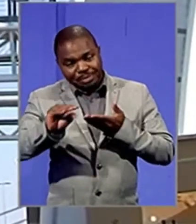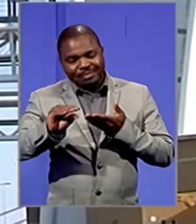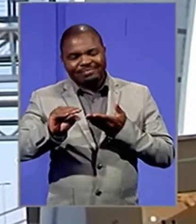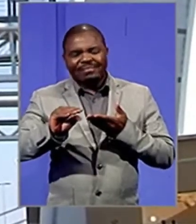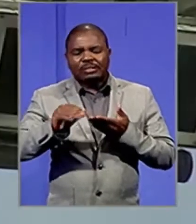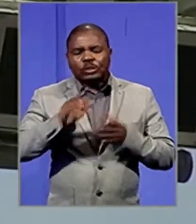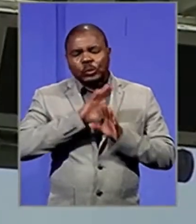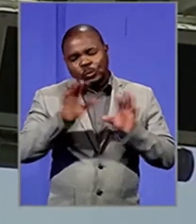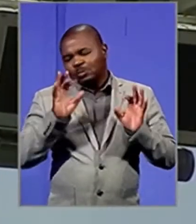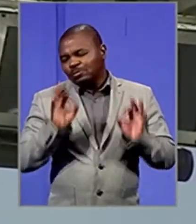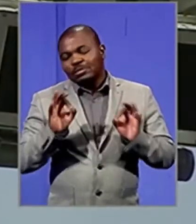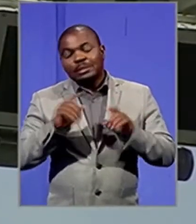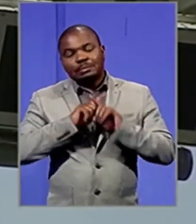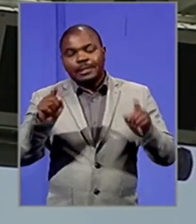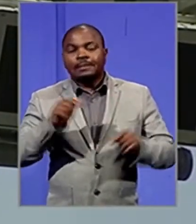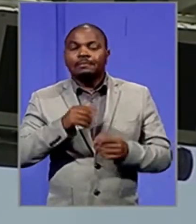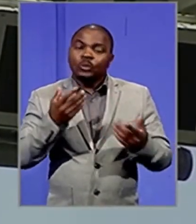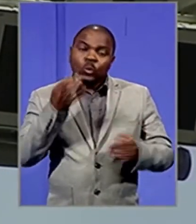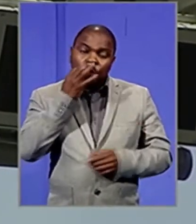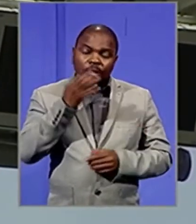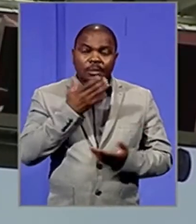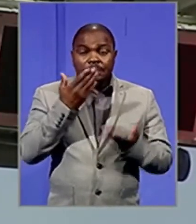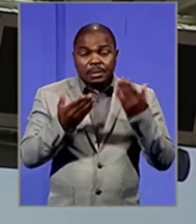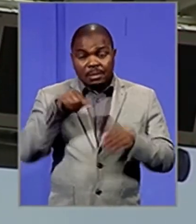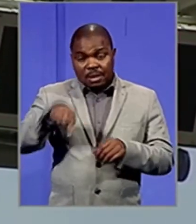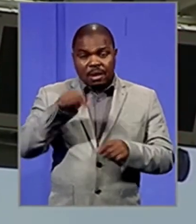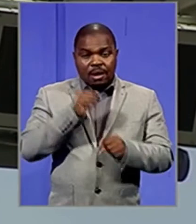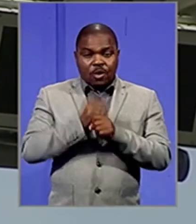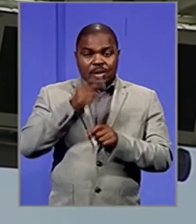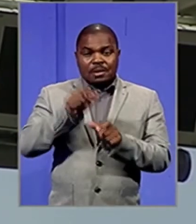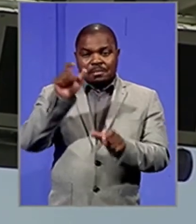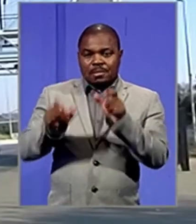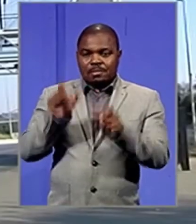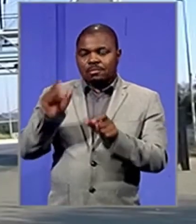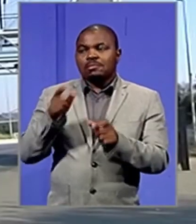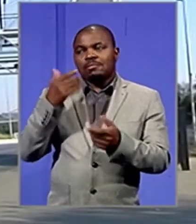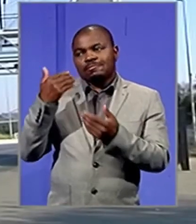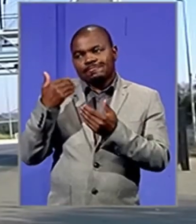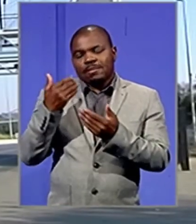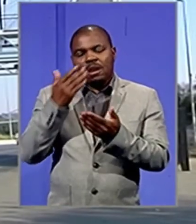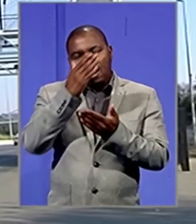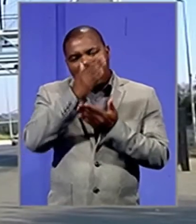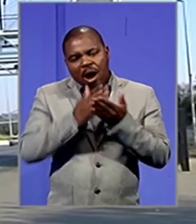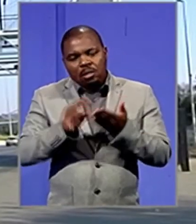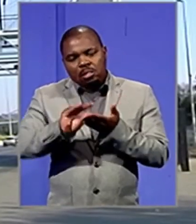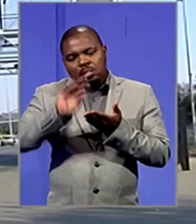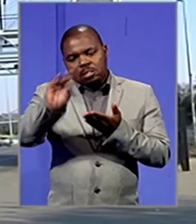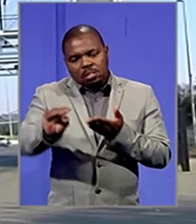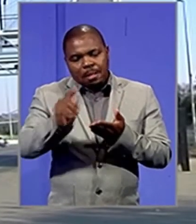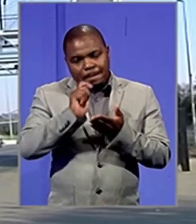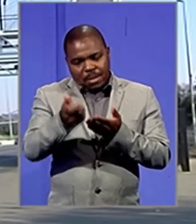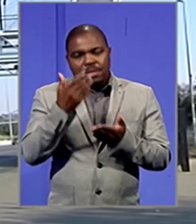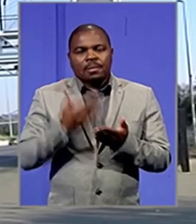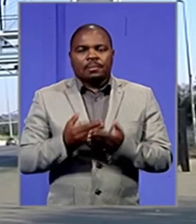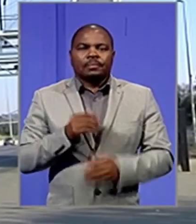ga kgapela thoko kgonagalo ya gore baagi ba Gauteng ba ka nne ba duelela bontlhabongwe jwa sekoloto seo.